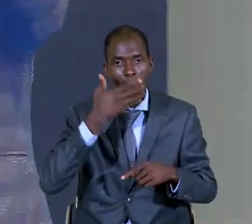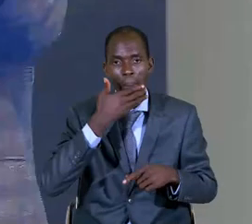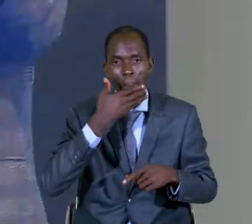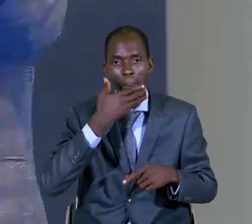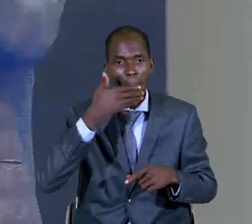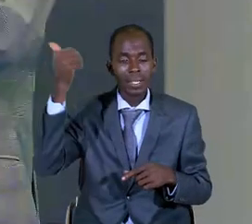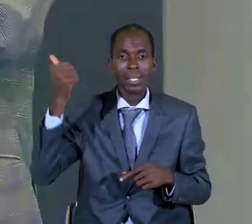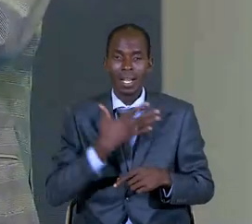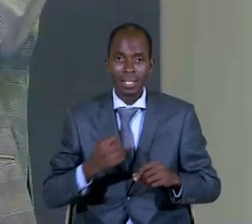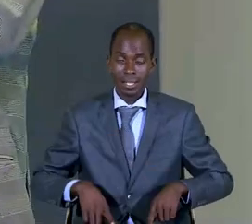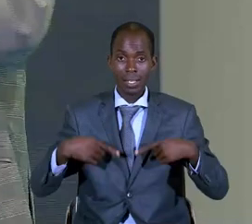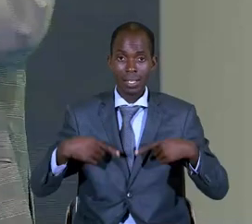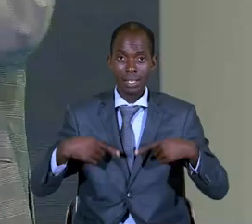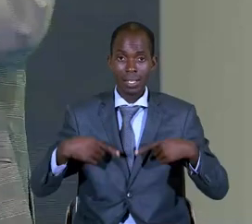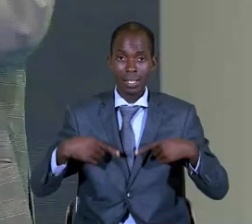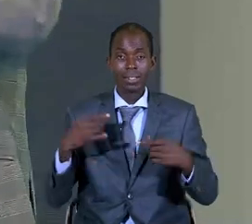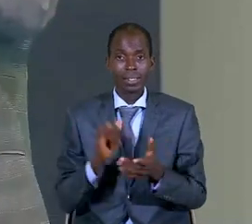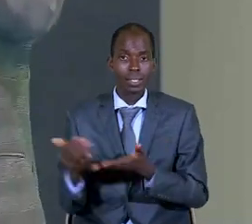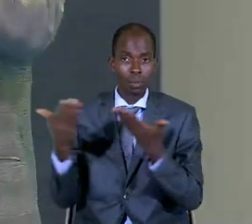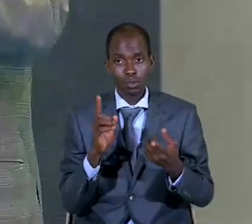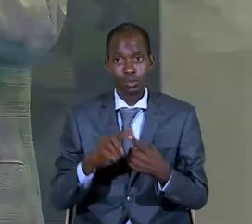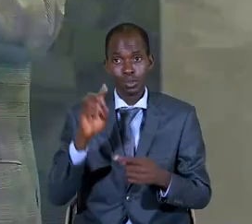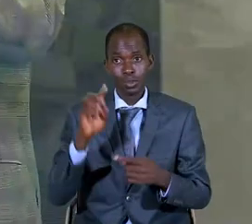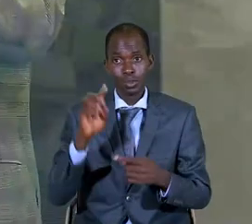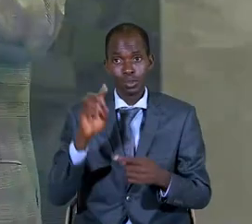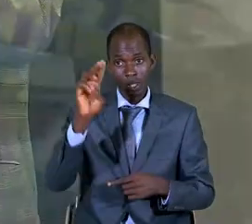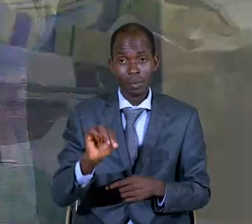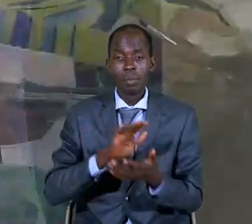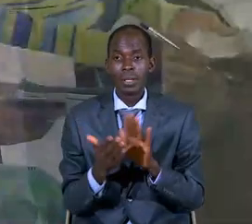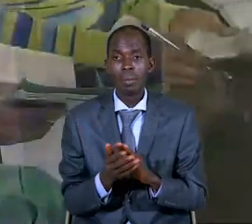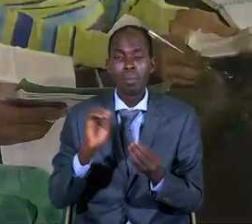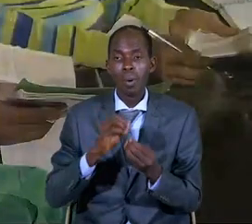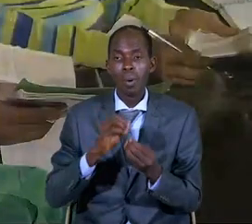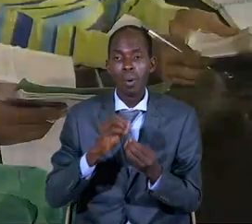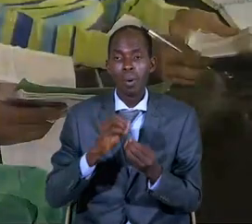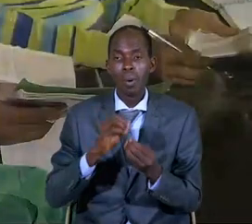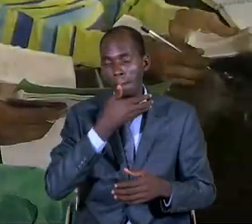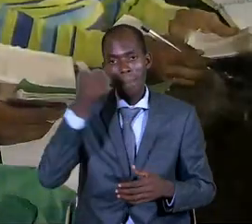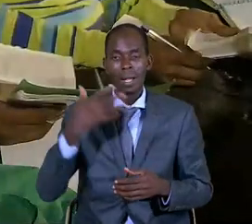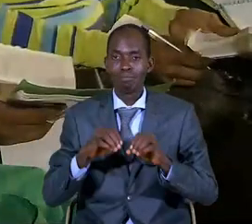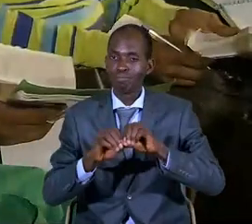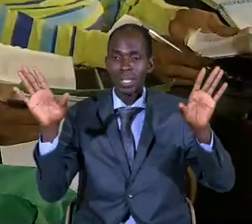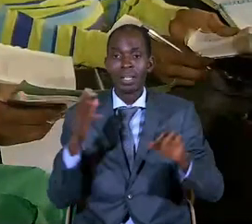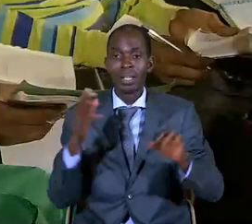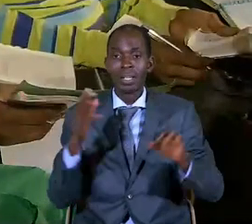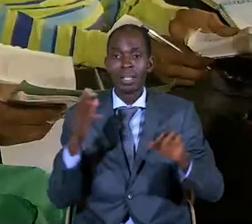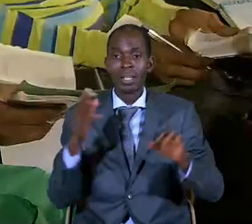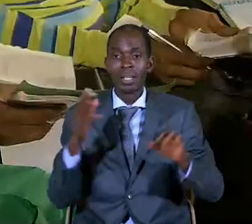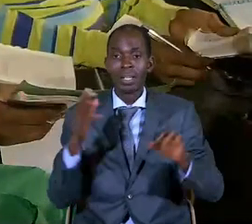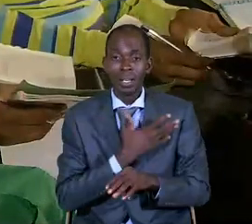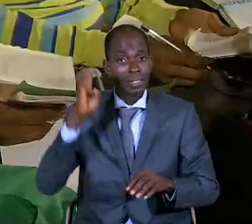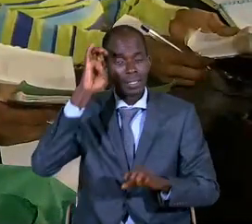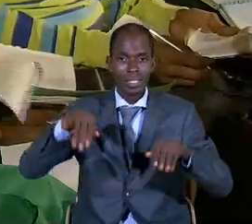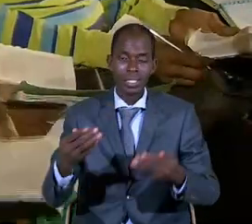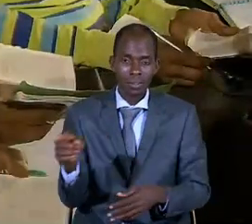their lives, as they got to him, became better and brighter, and even gave them